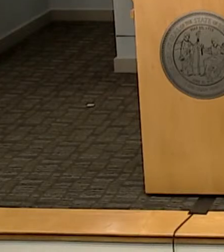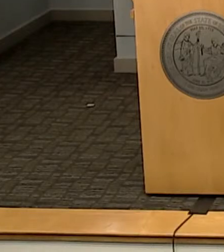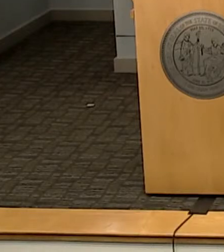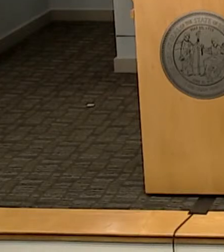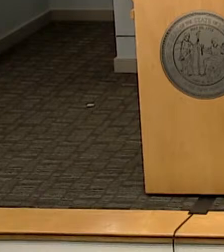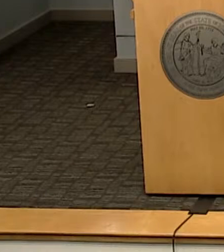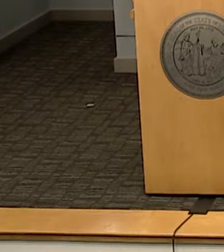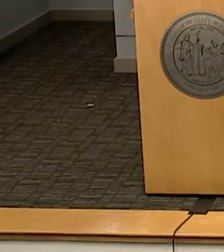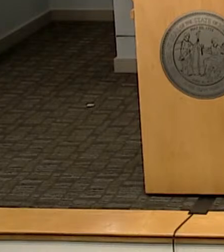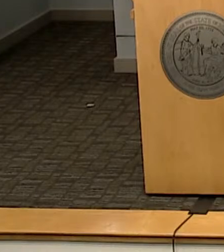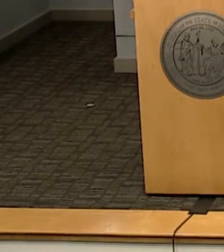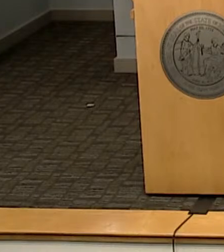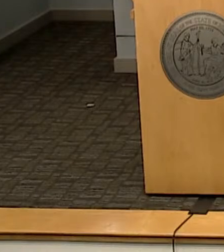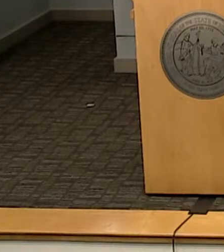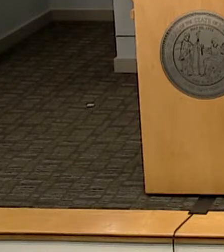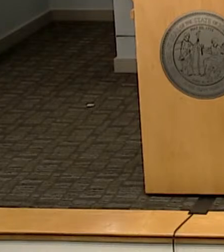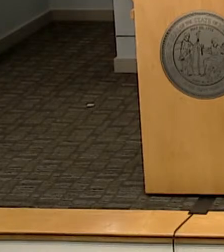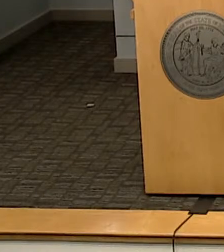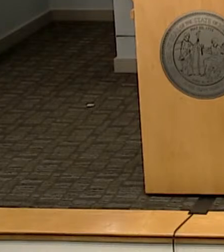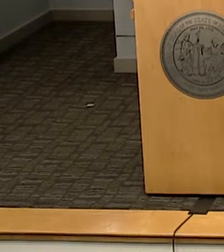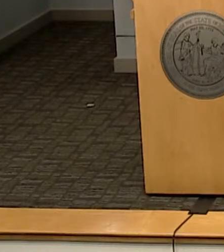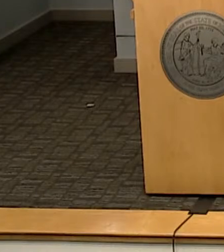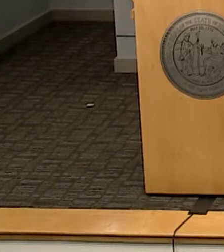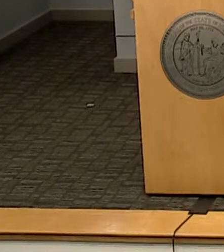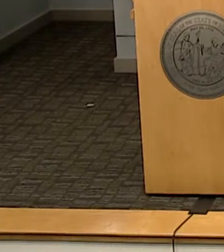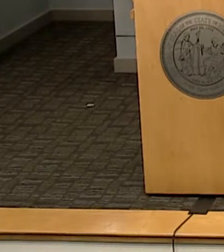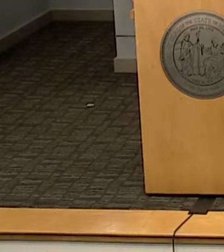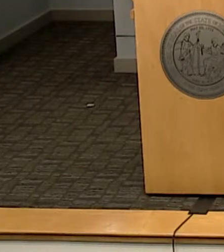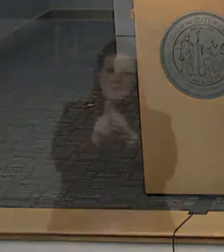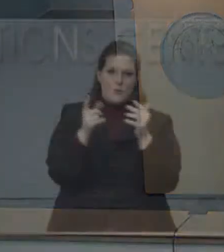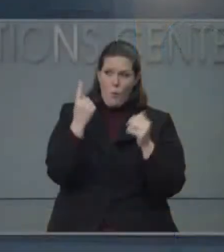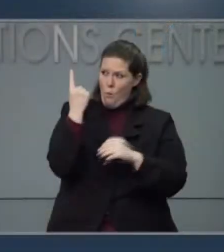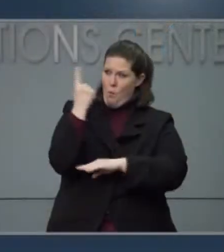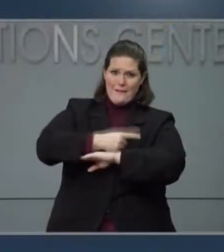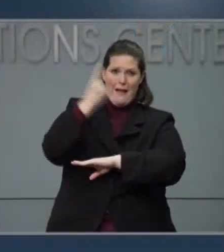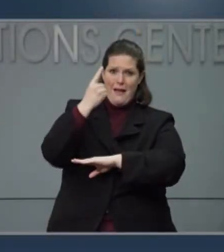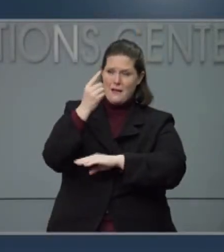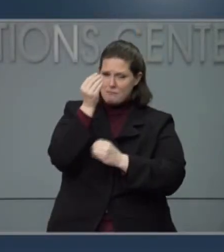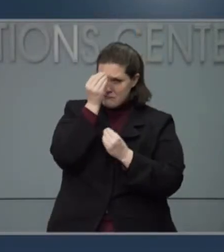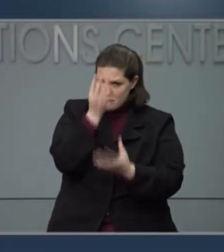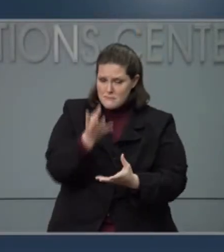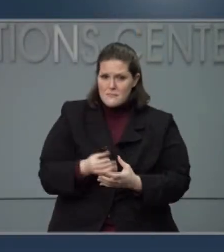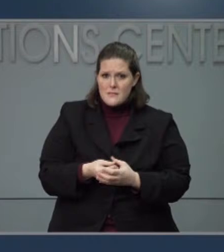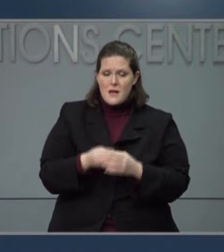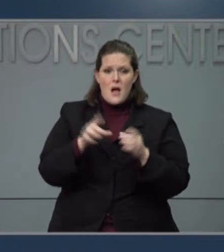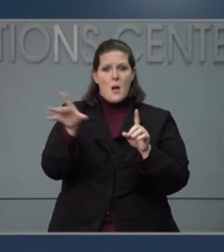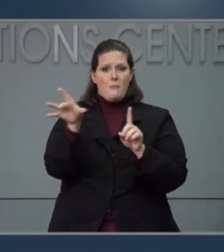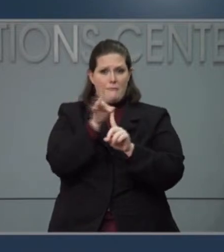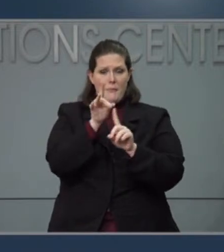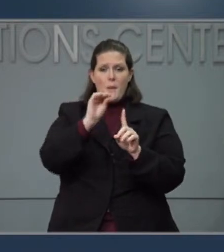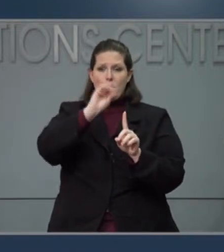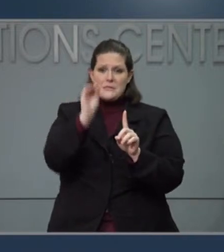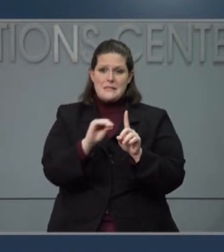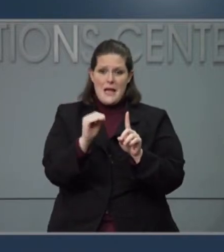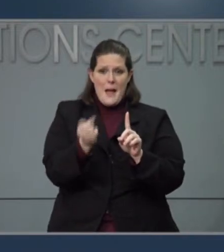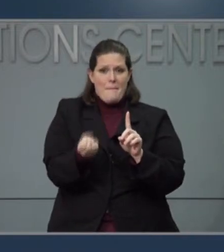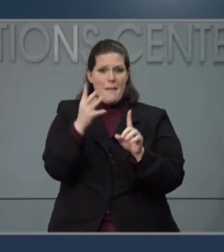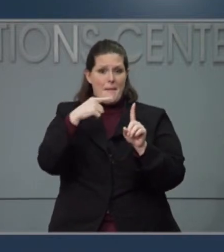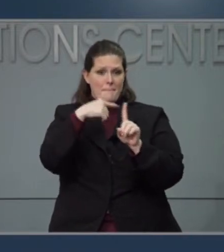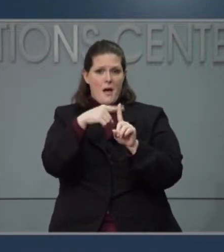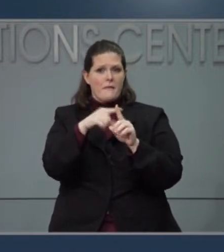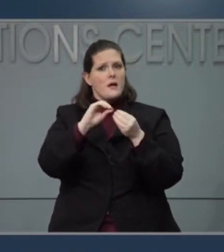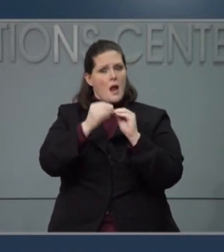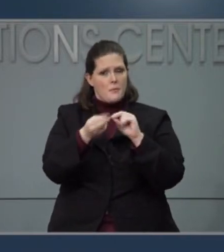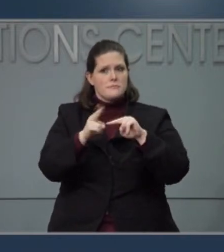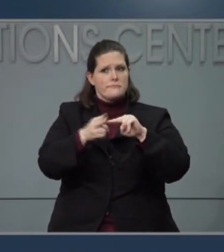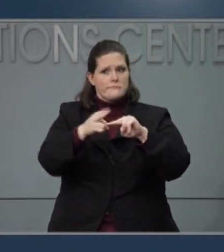new cases in one day, and our percent of tests that are positive continues to climb. While our hospitals have capacity,